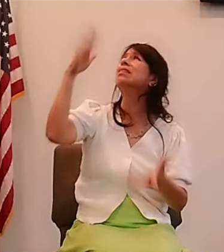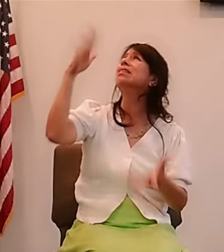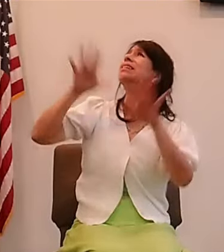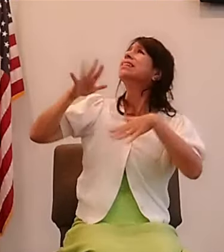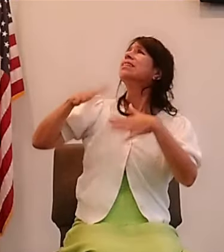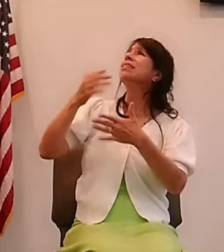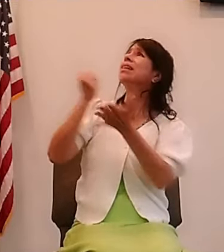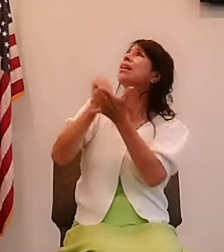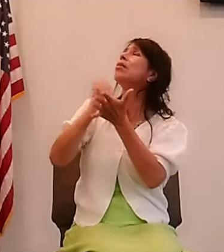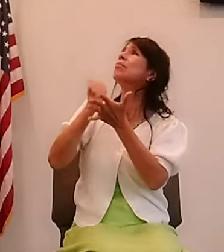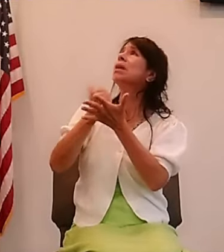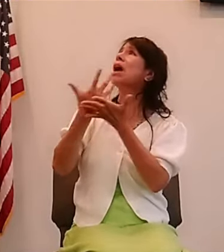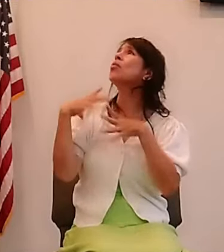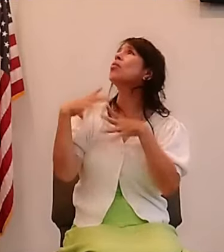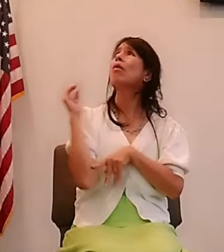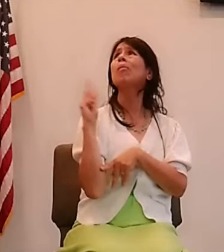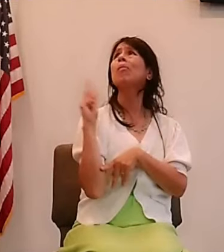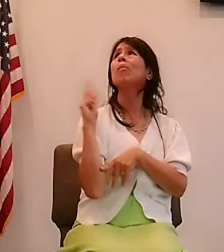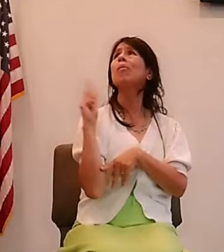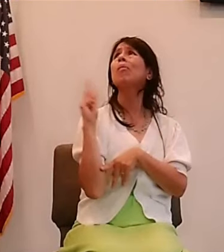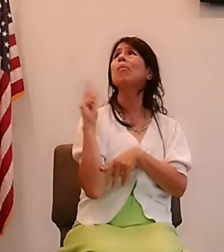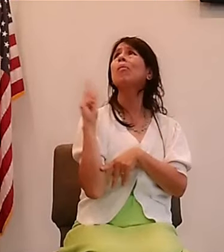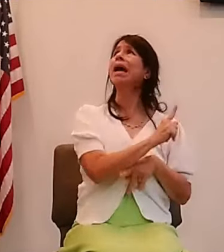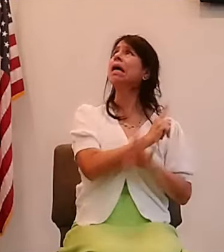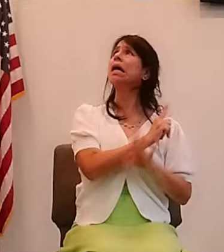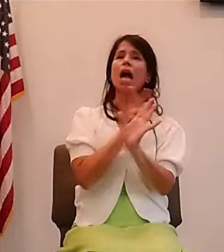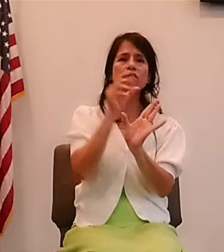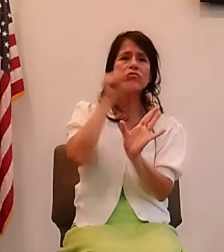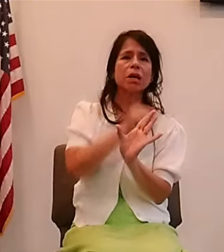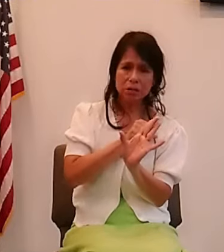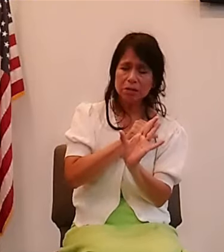And I don't know how it happened, but I quit drinking.